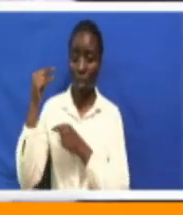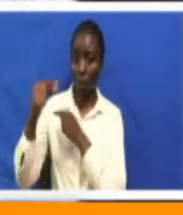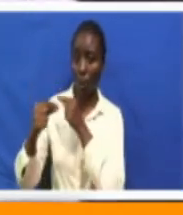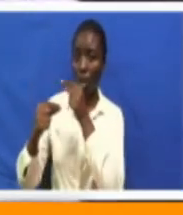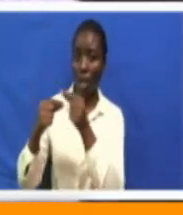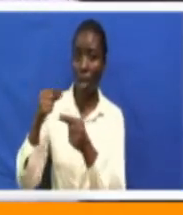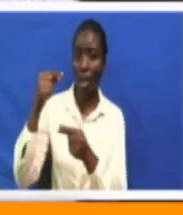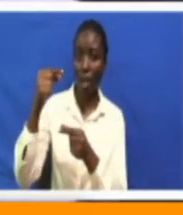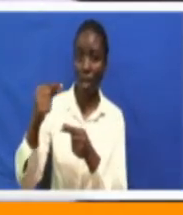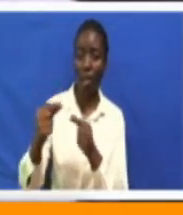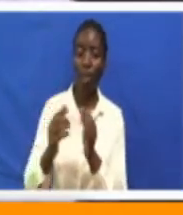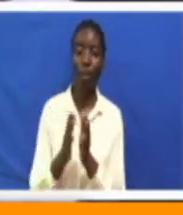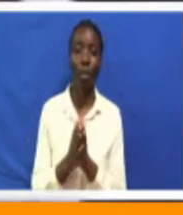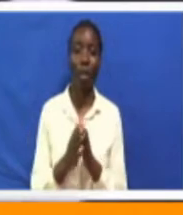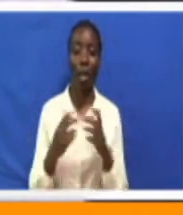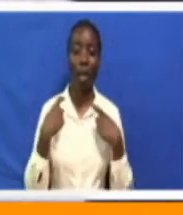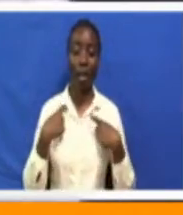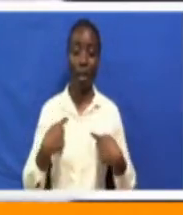foreign